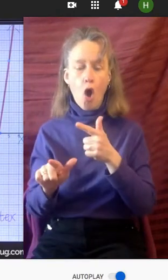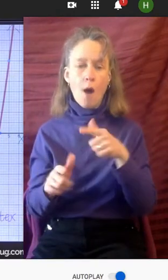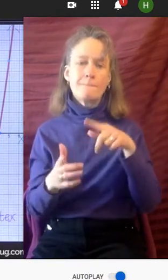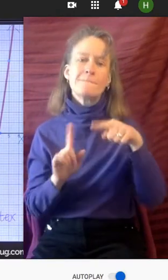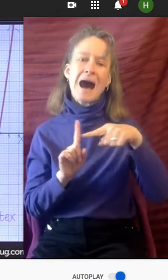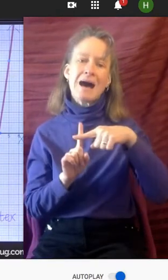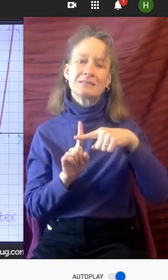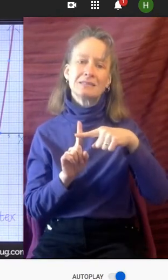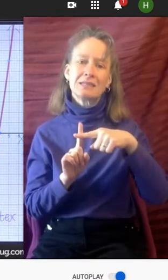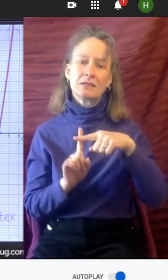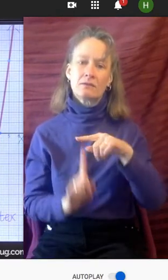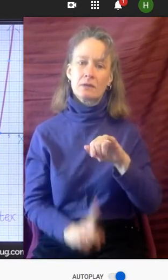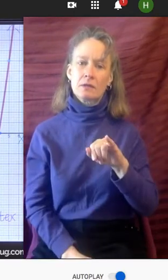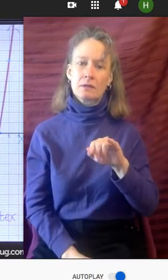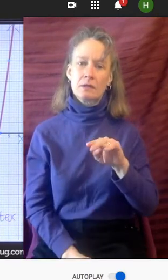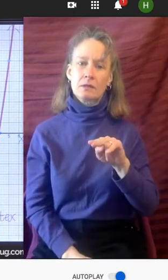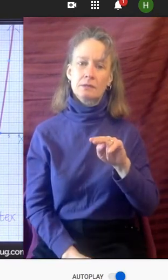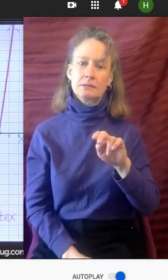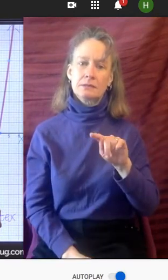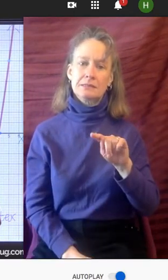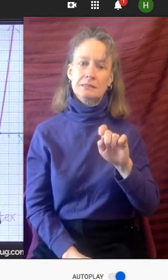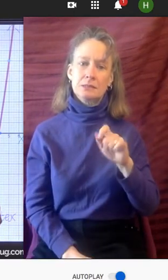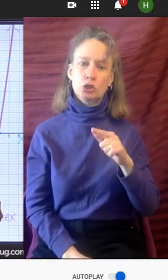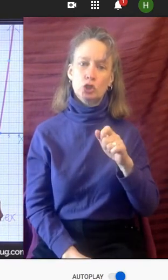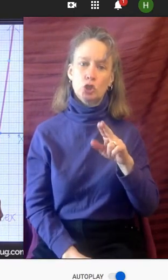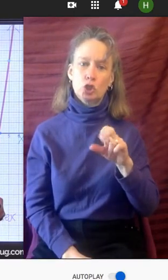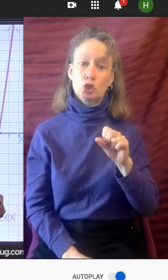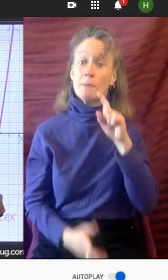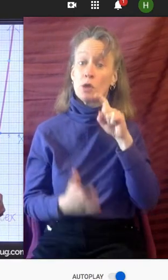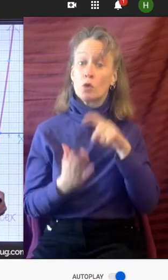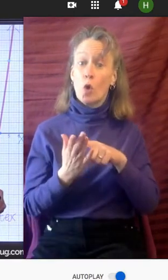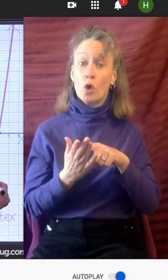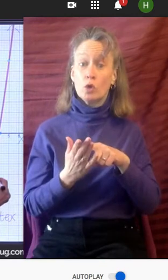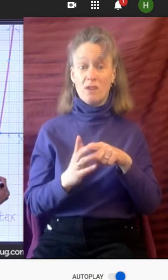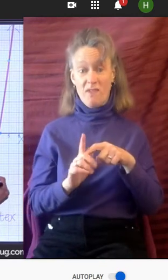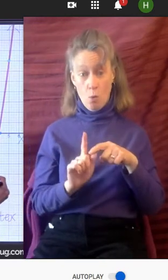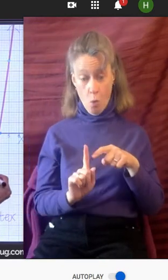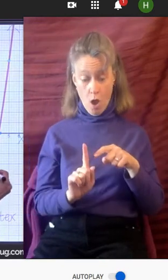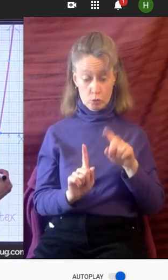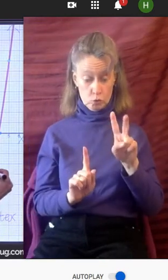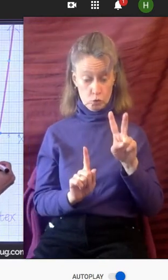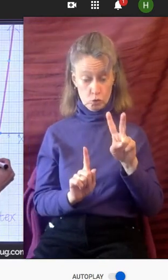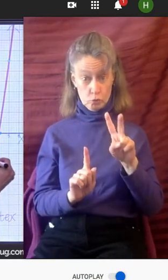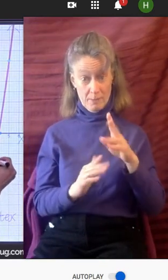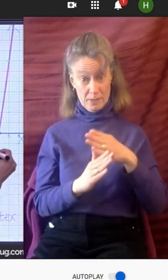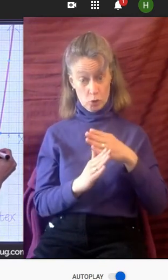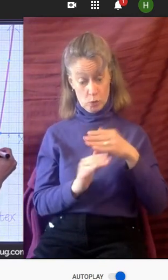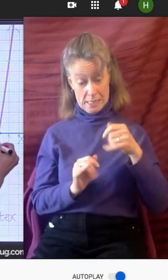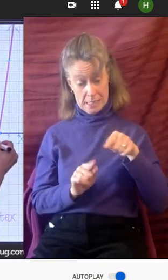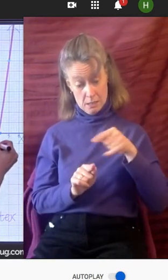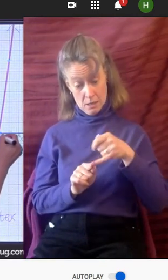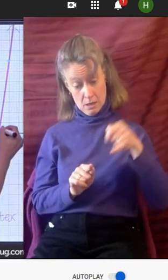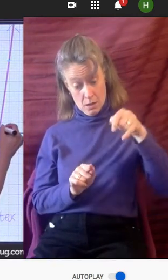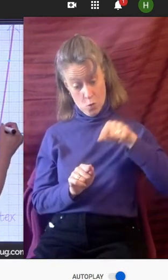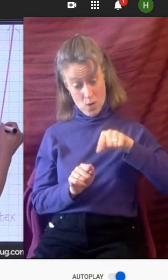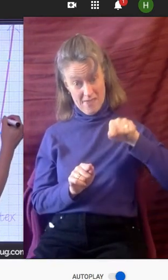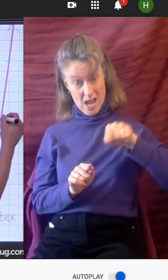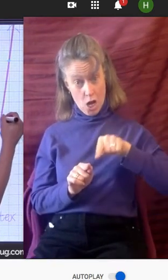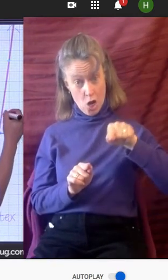Now, if you take any points in between, now see, these points, the x values